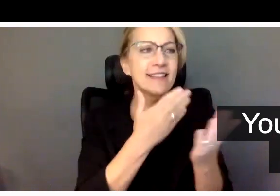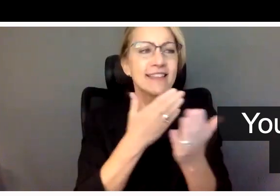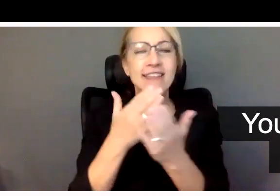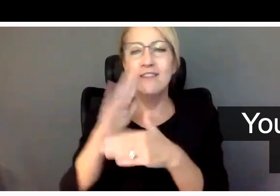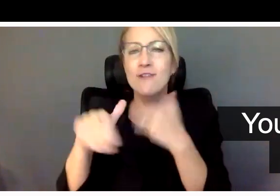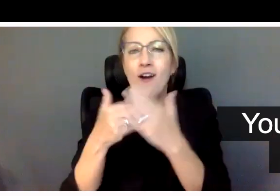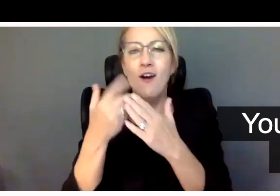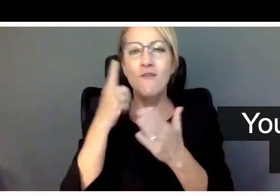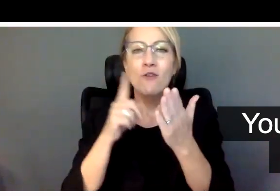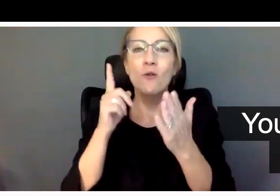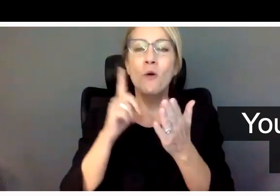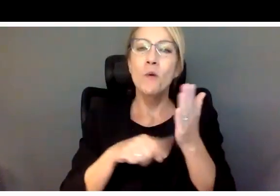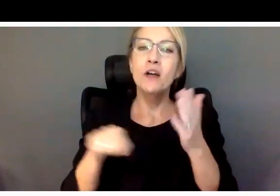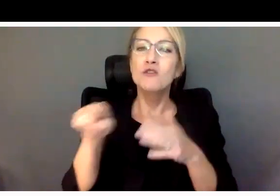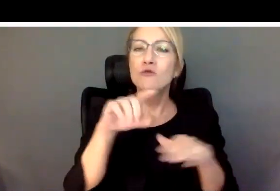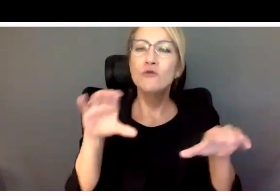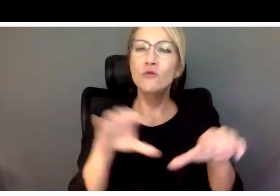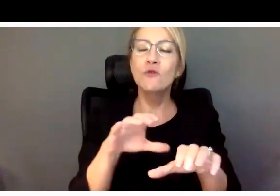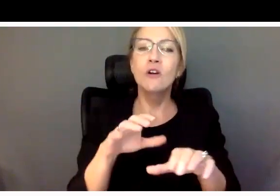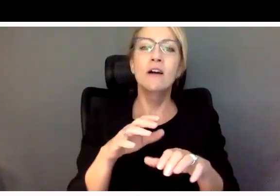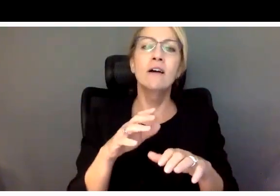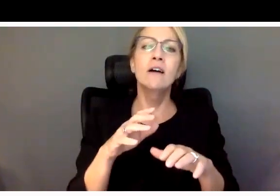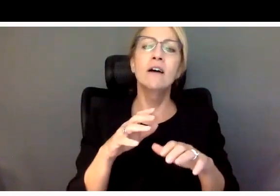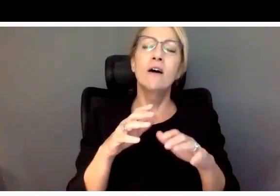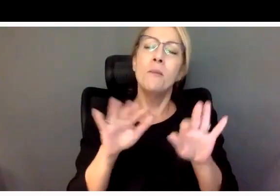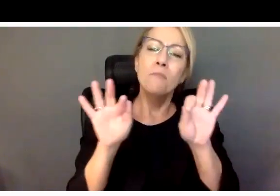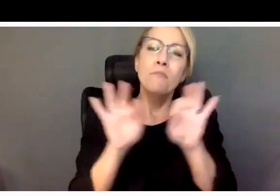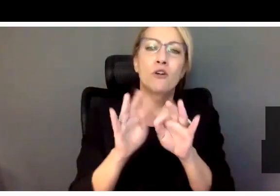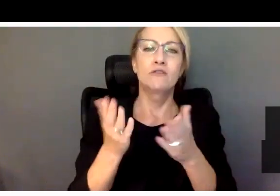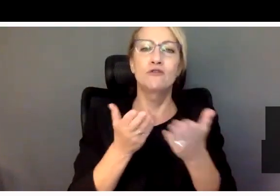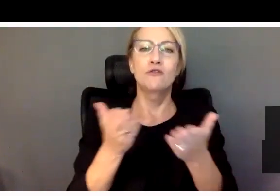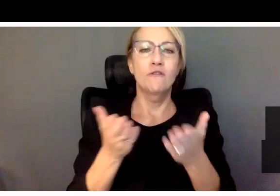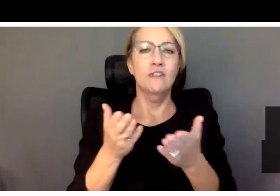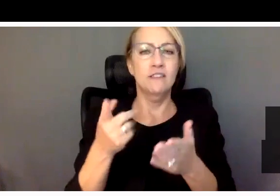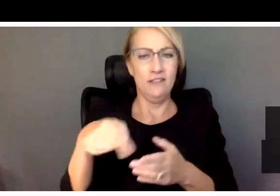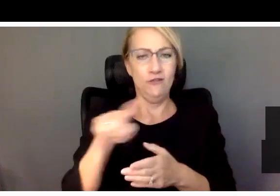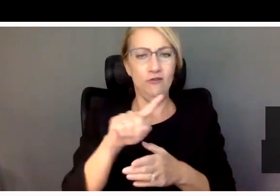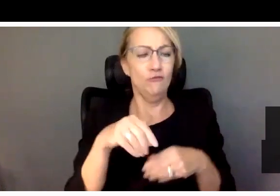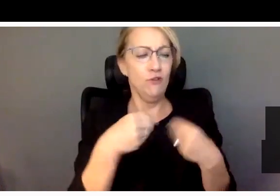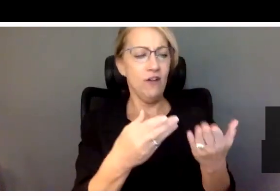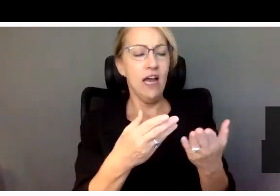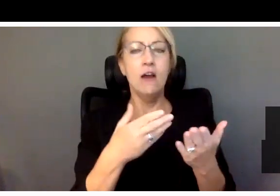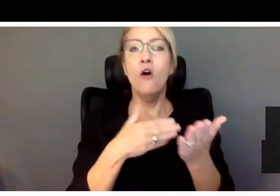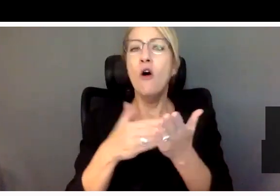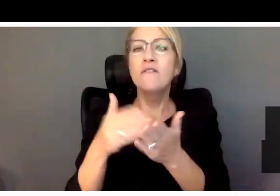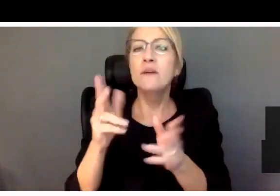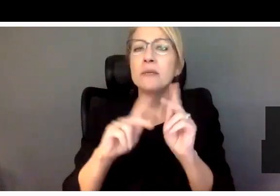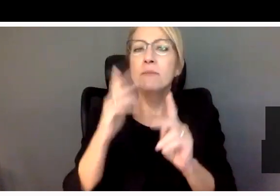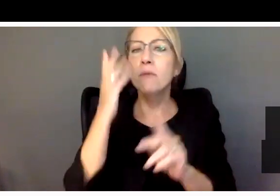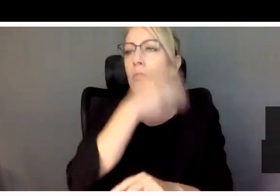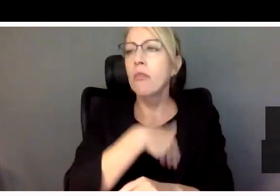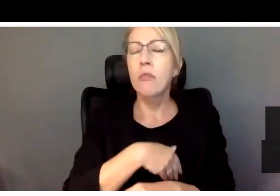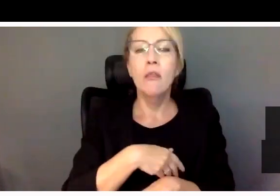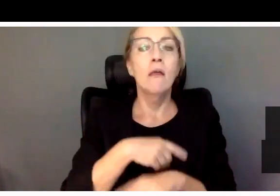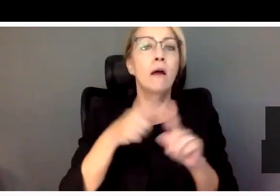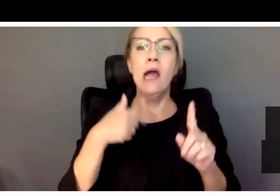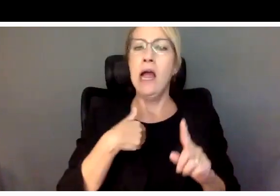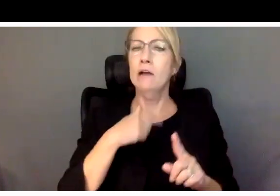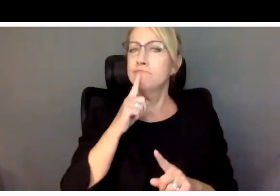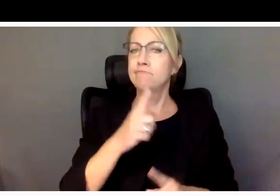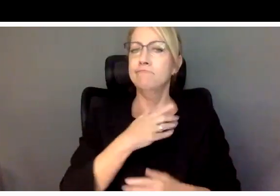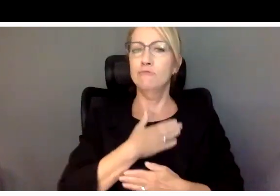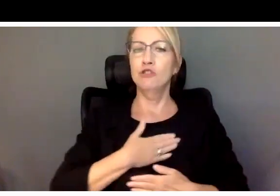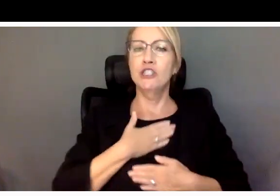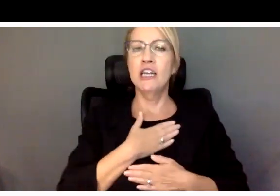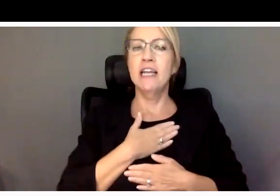that is often overlooked, but I want to tell you now that I really appreciate each of you and the valuable role